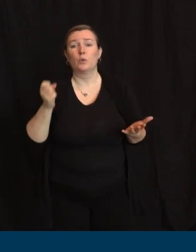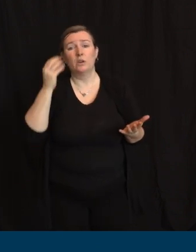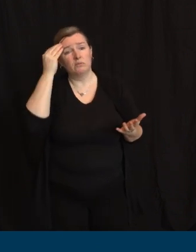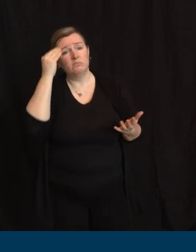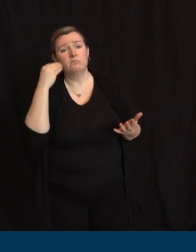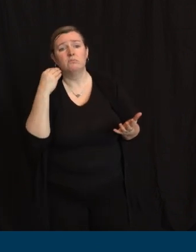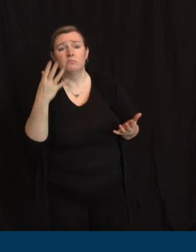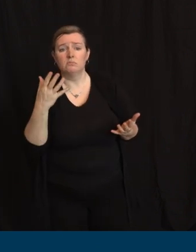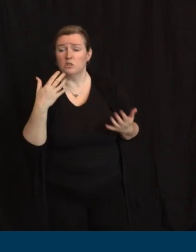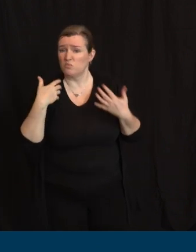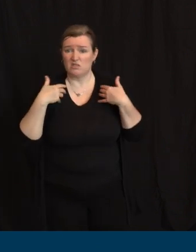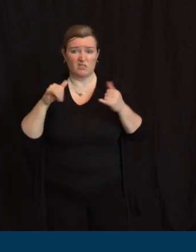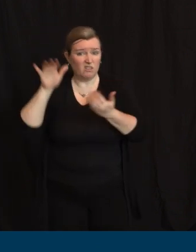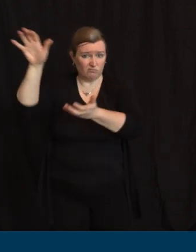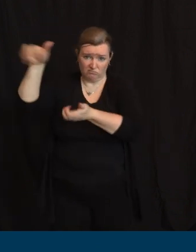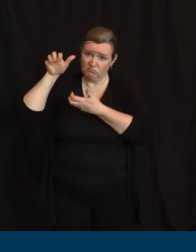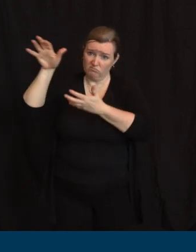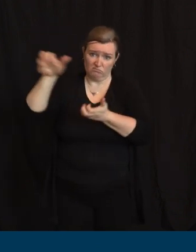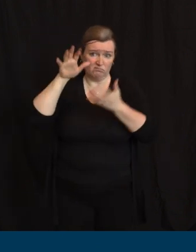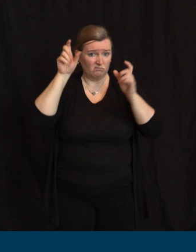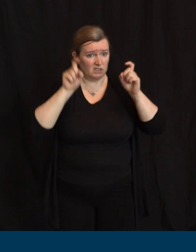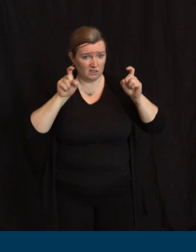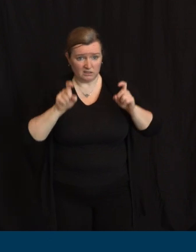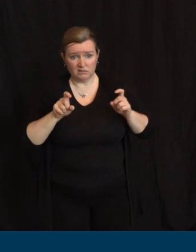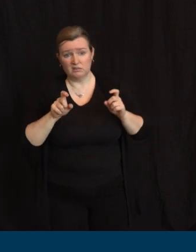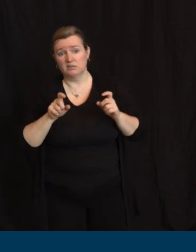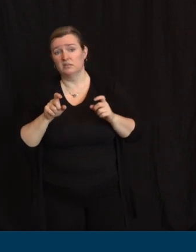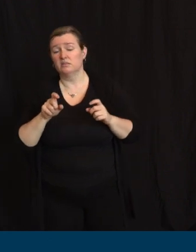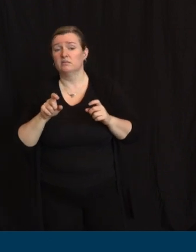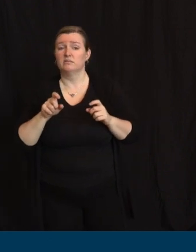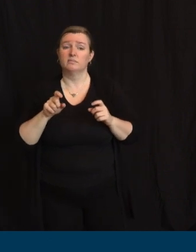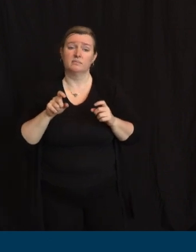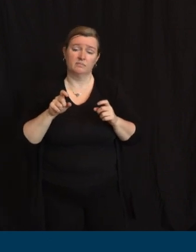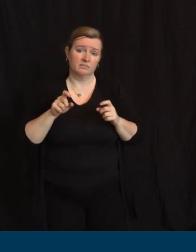the testing supplies and innovations that we need.